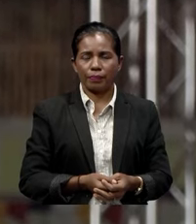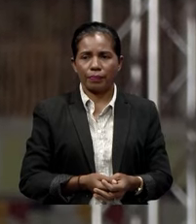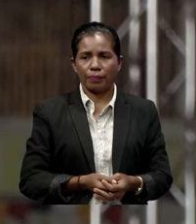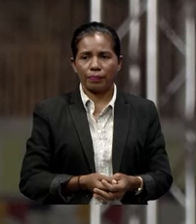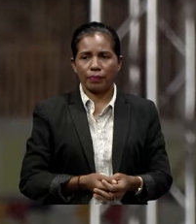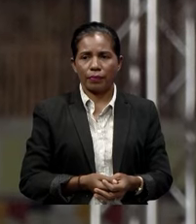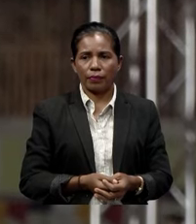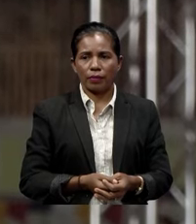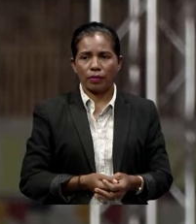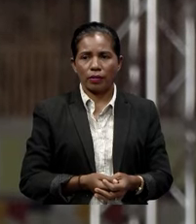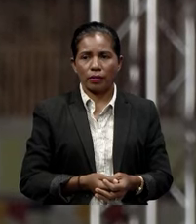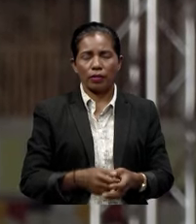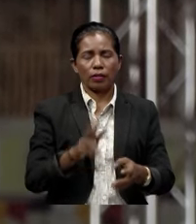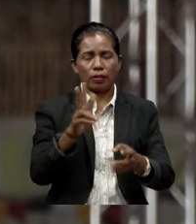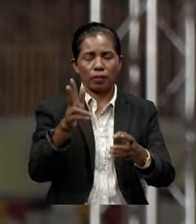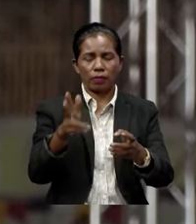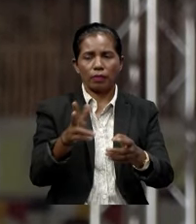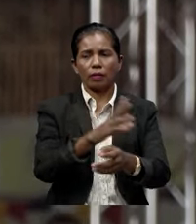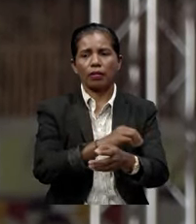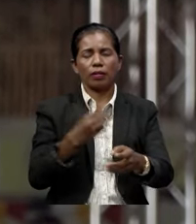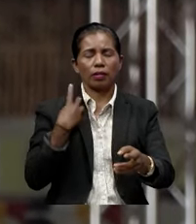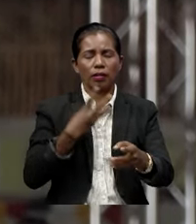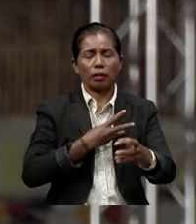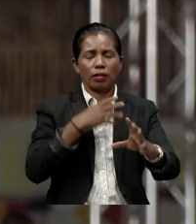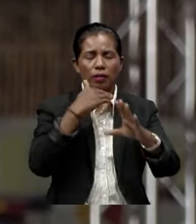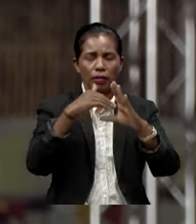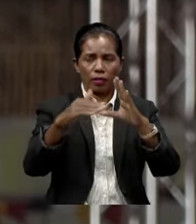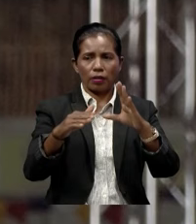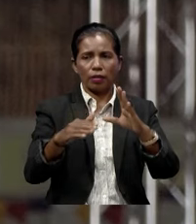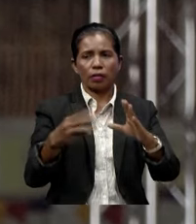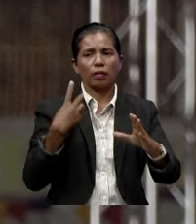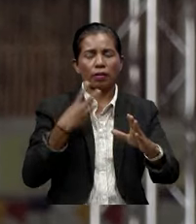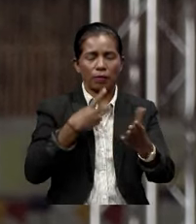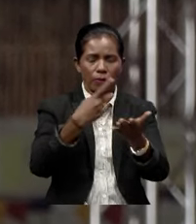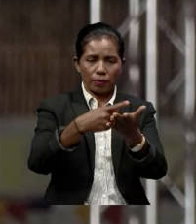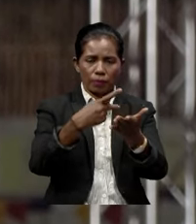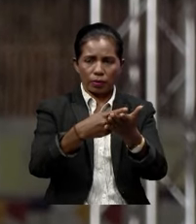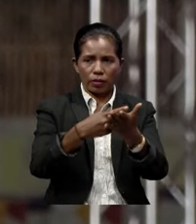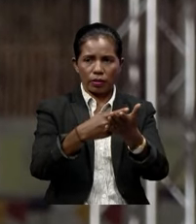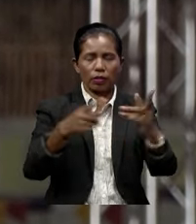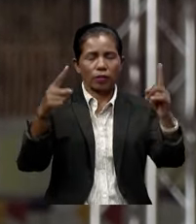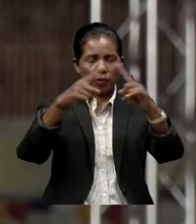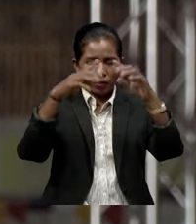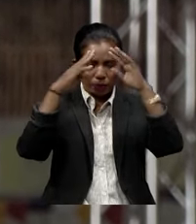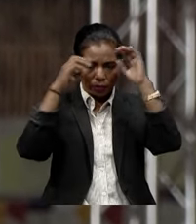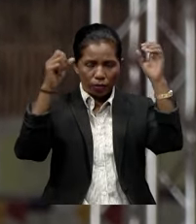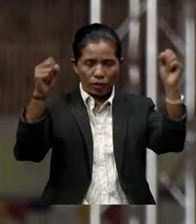From 83, we sent our proposal to President